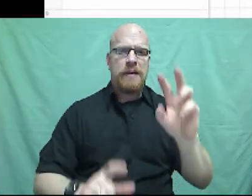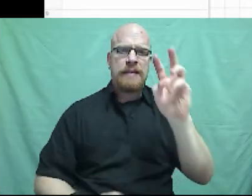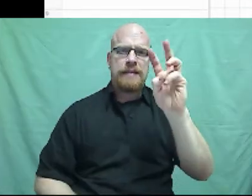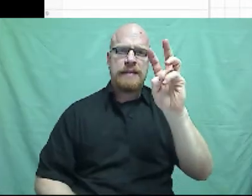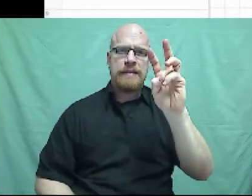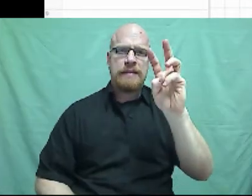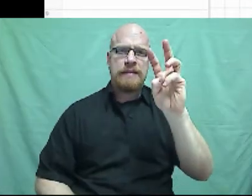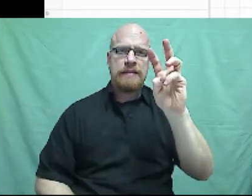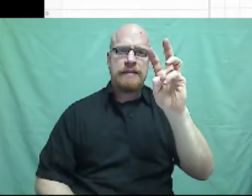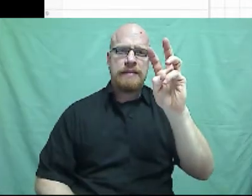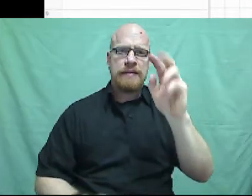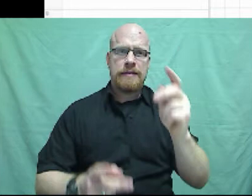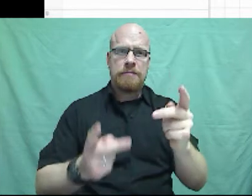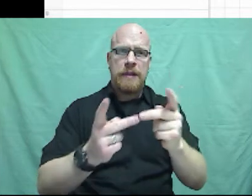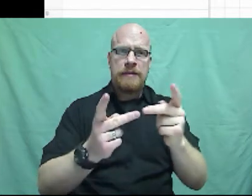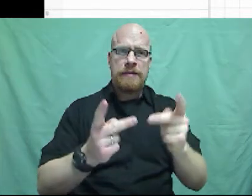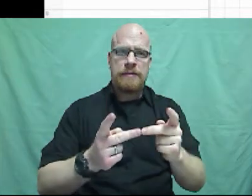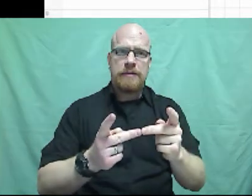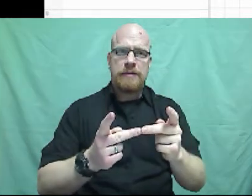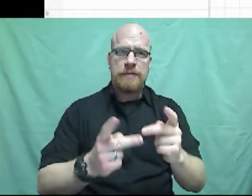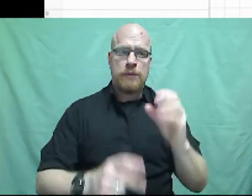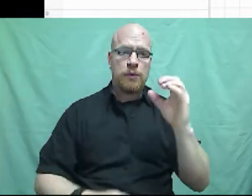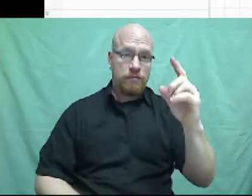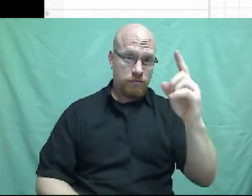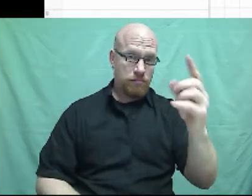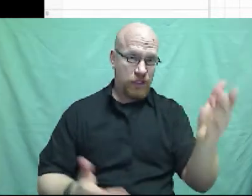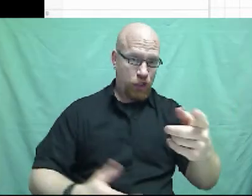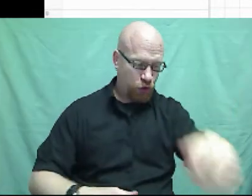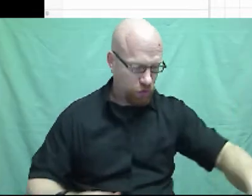it moved to the left